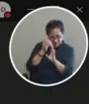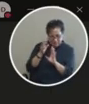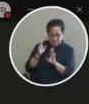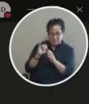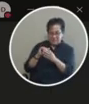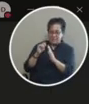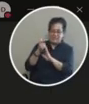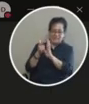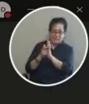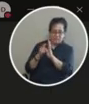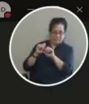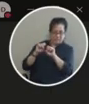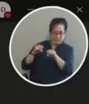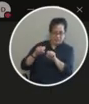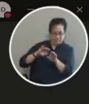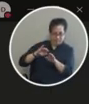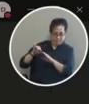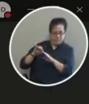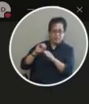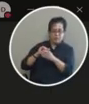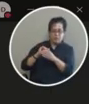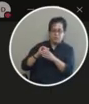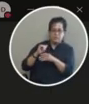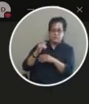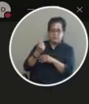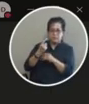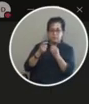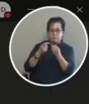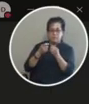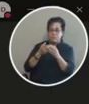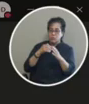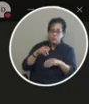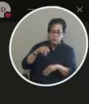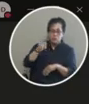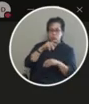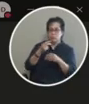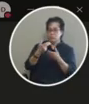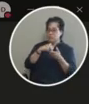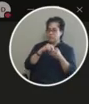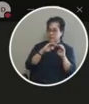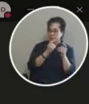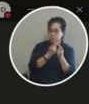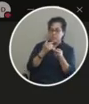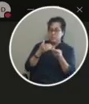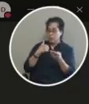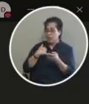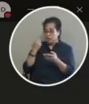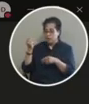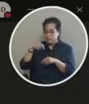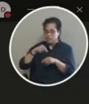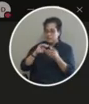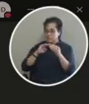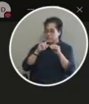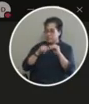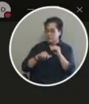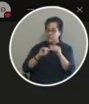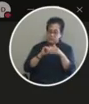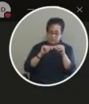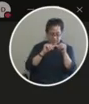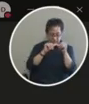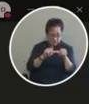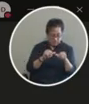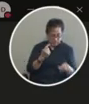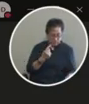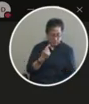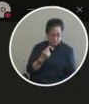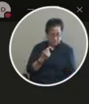court system. That was something that was done before any of you got on the council, before I came to the city of El Paso, and that continues to be something